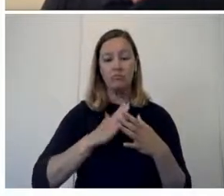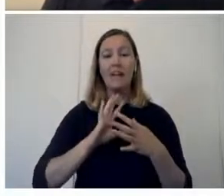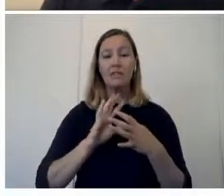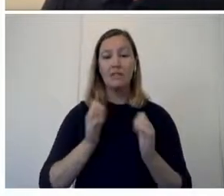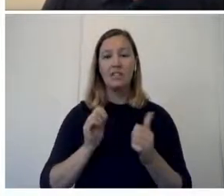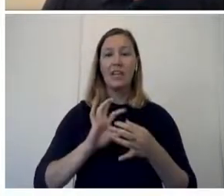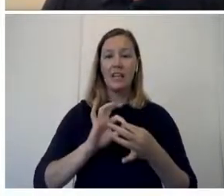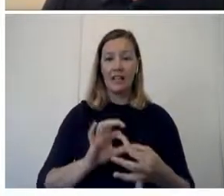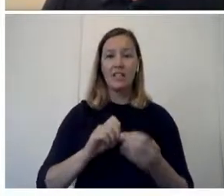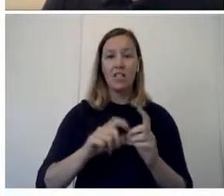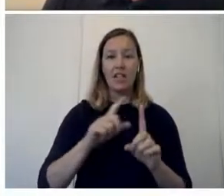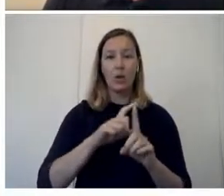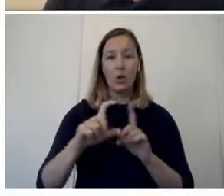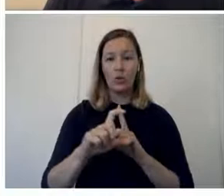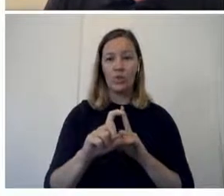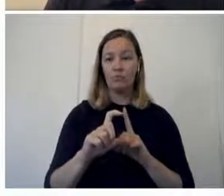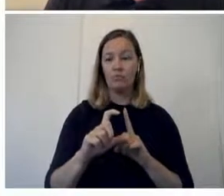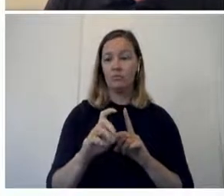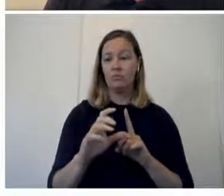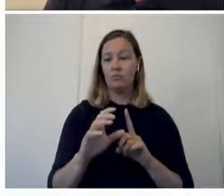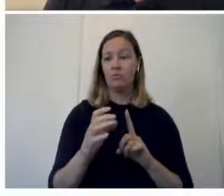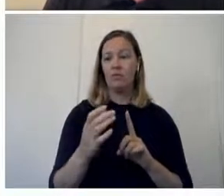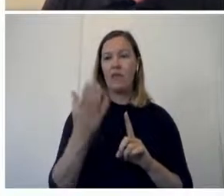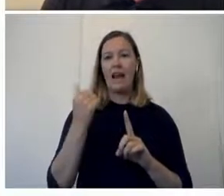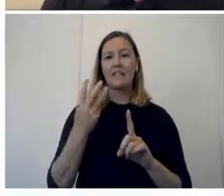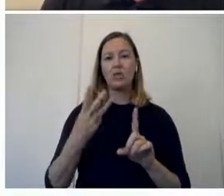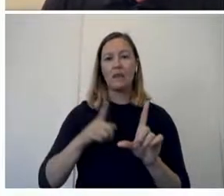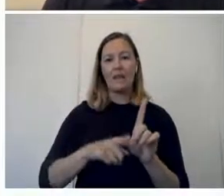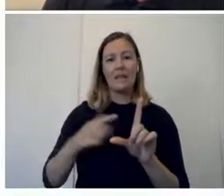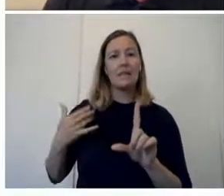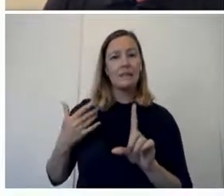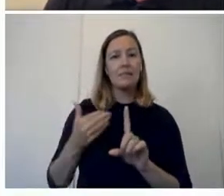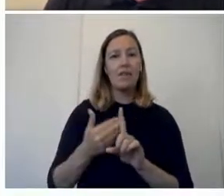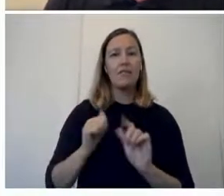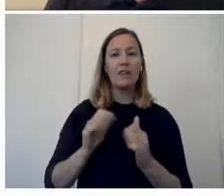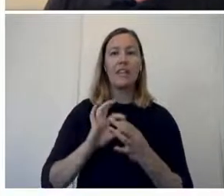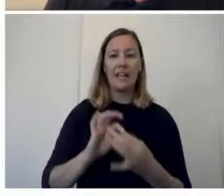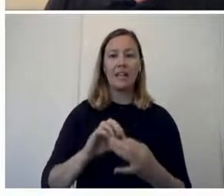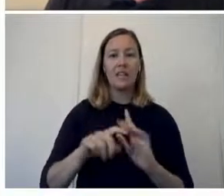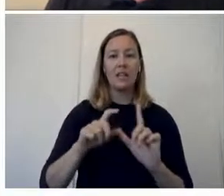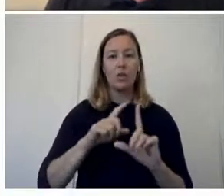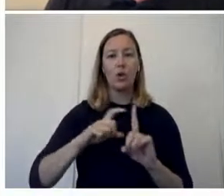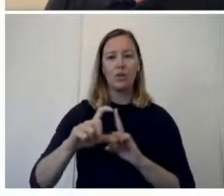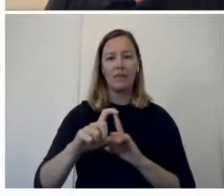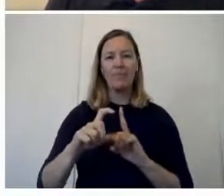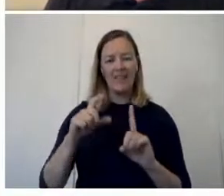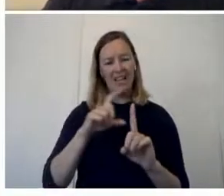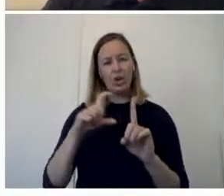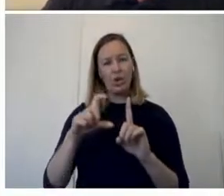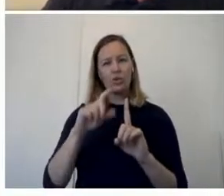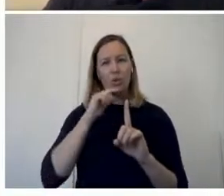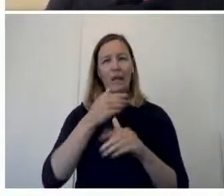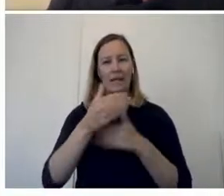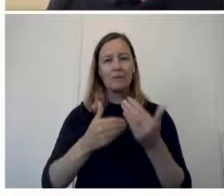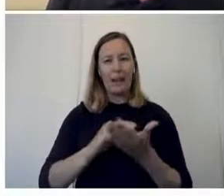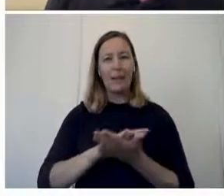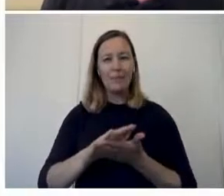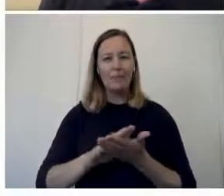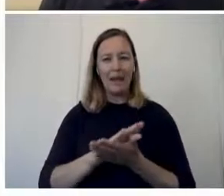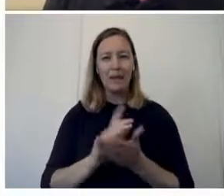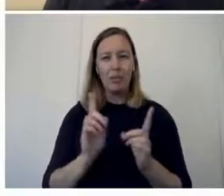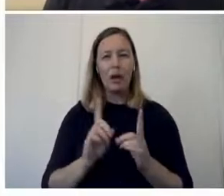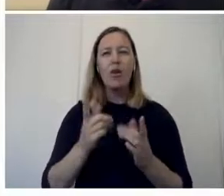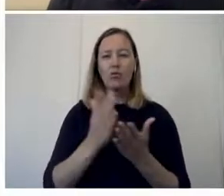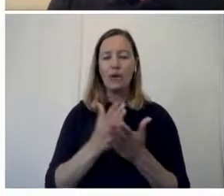culture in the previous 3 years. I'll talk a little bit about what we mean by culture in a minute, but it's a very broad